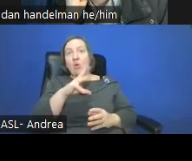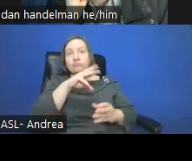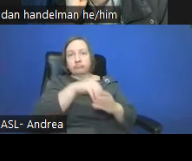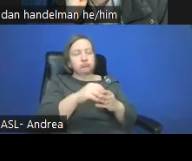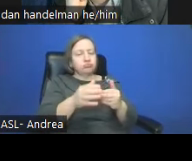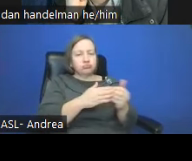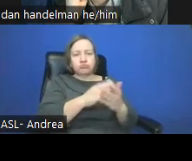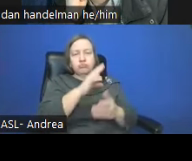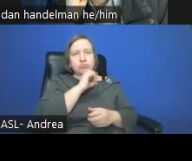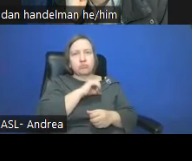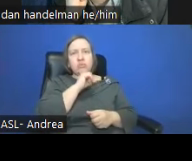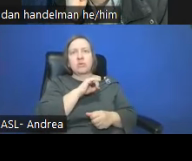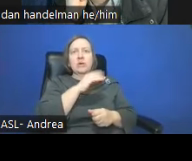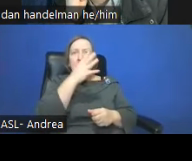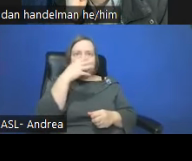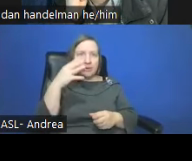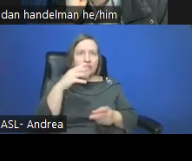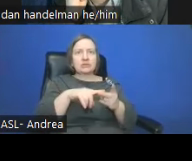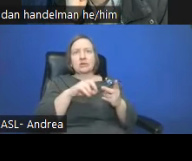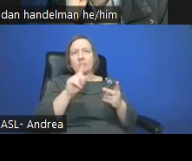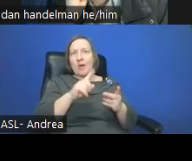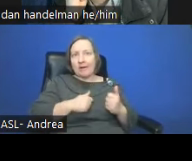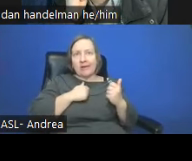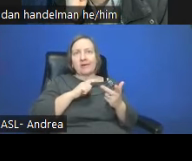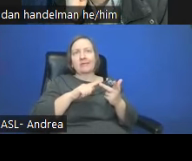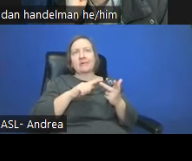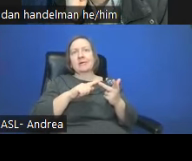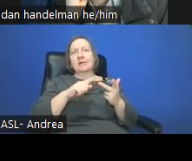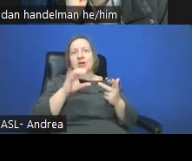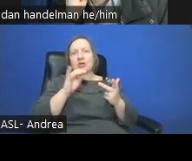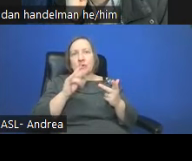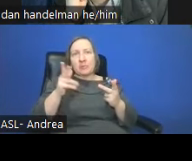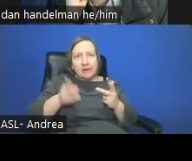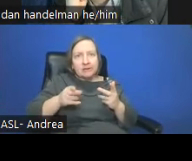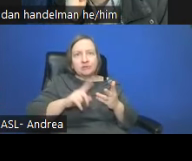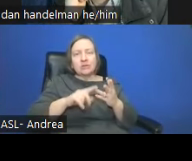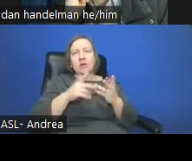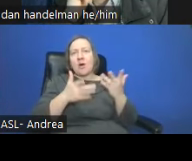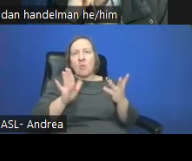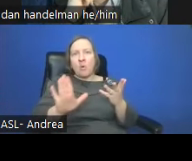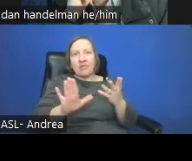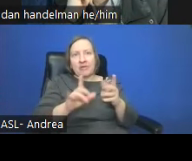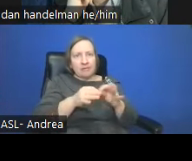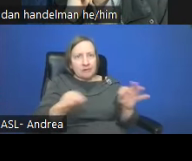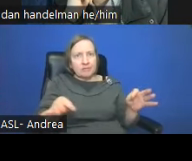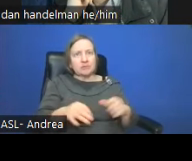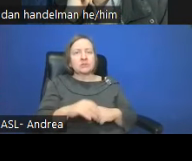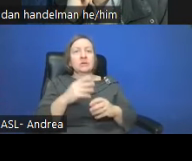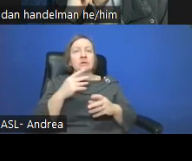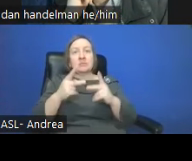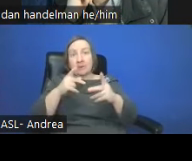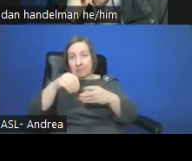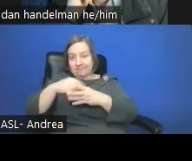age, immigration status, residence, criminal record, or language used. Incarcerated people can